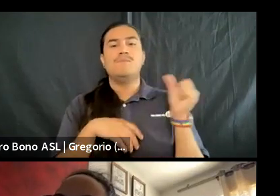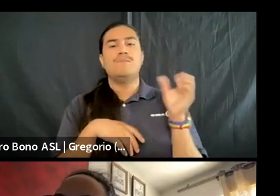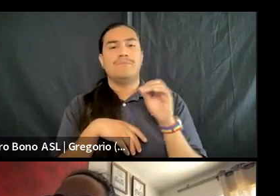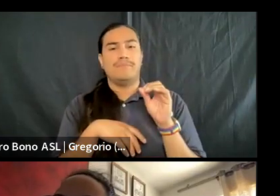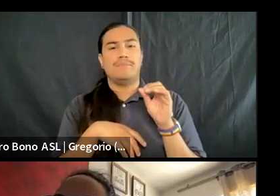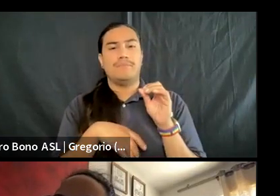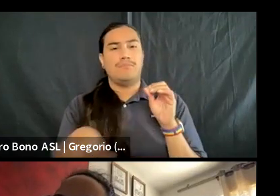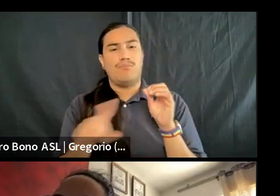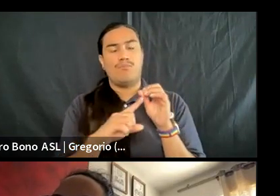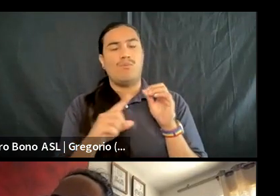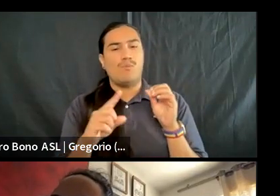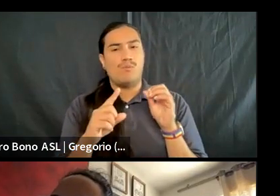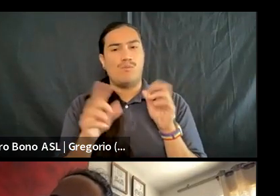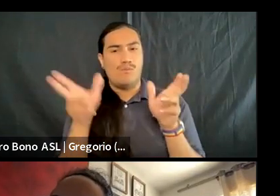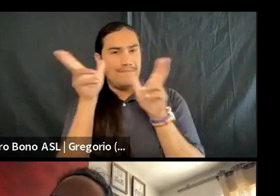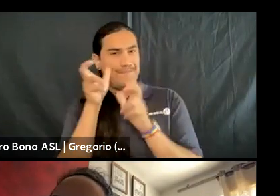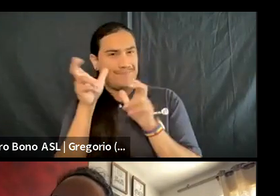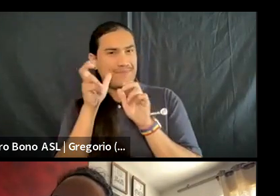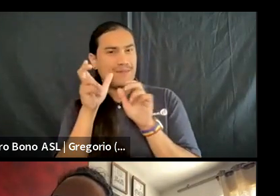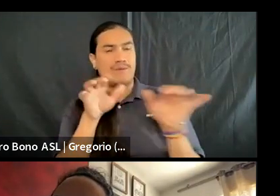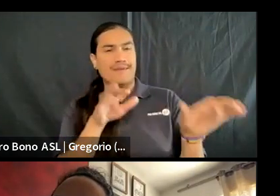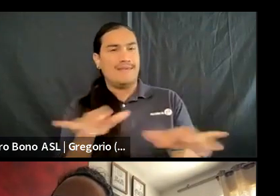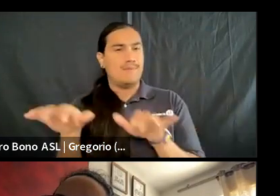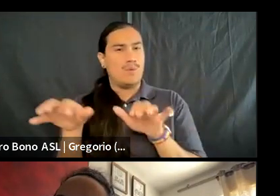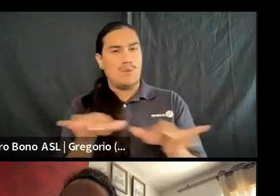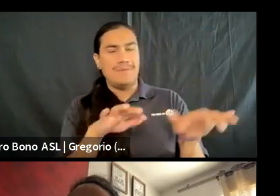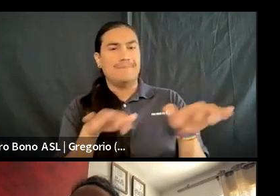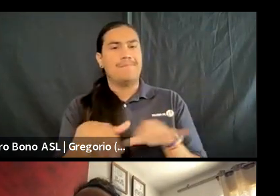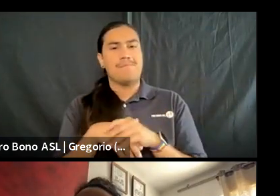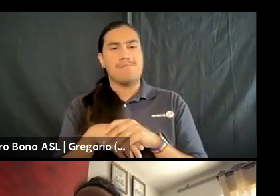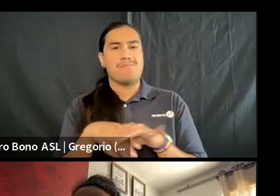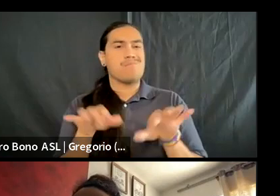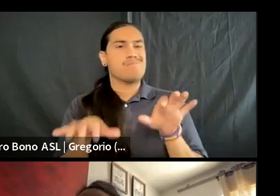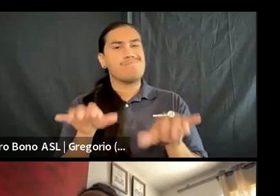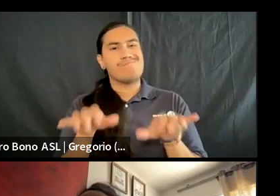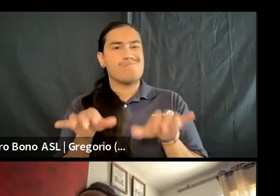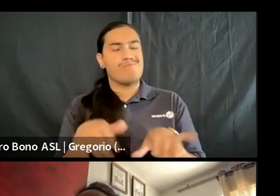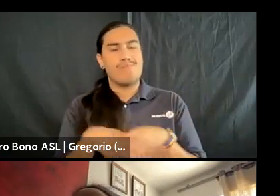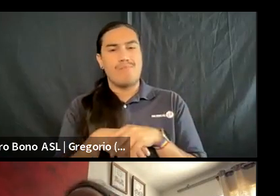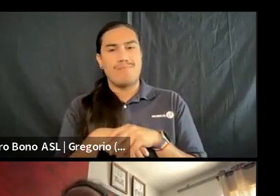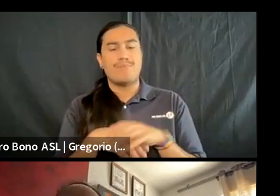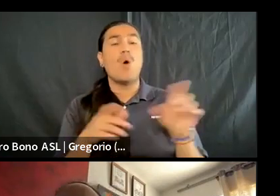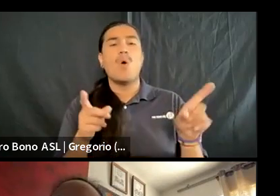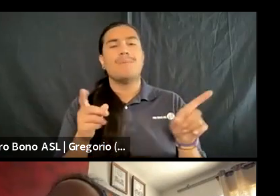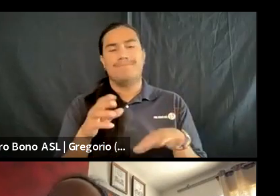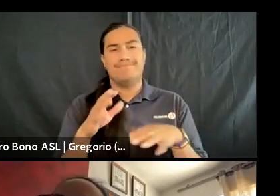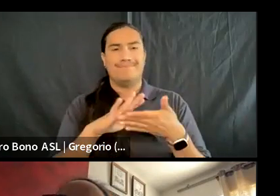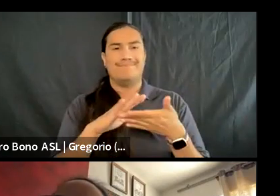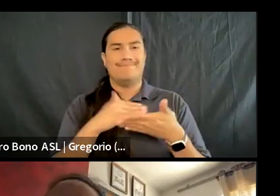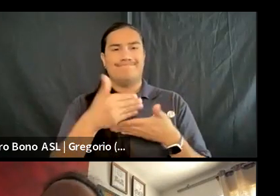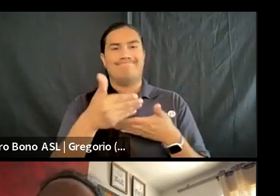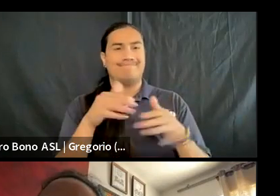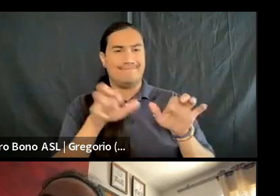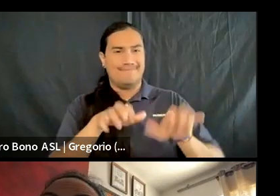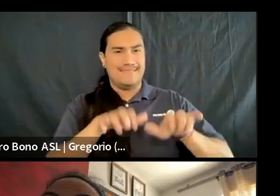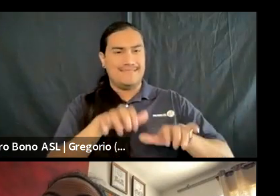you hear keyboard keys are tapping inside a school